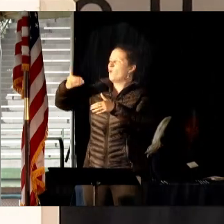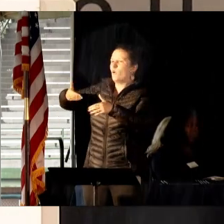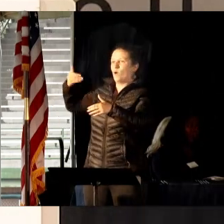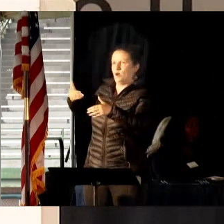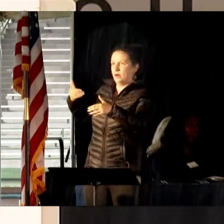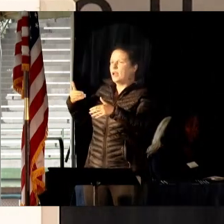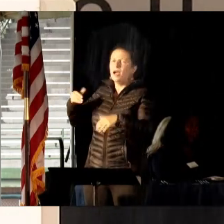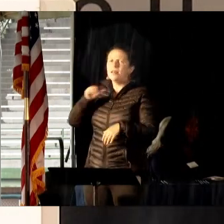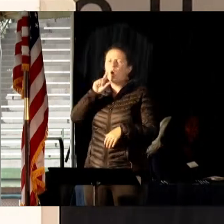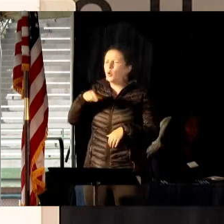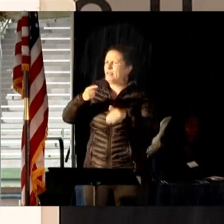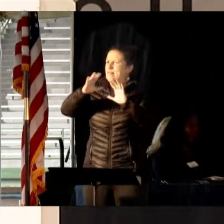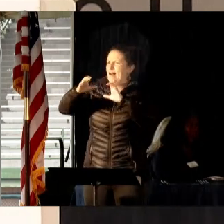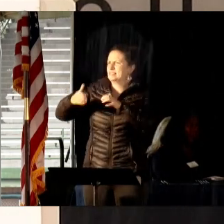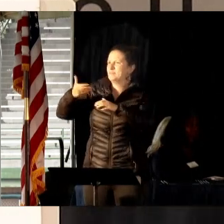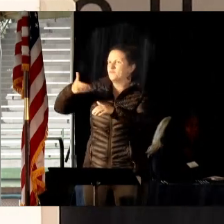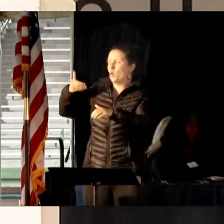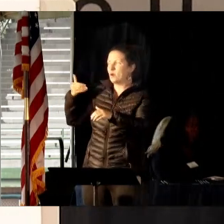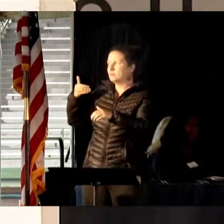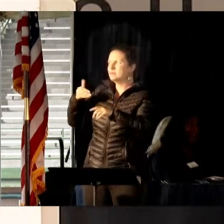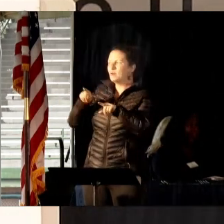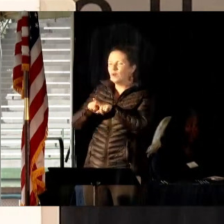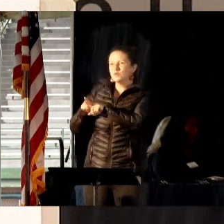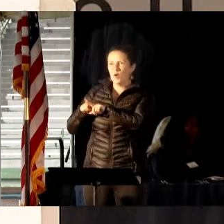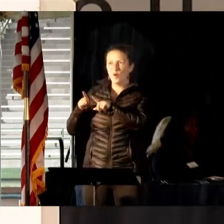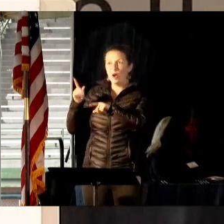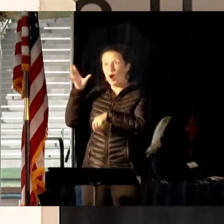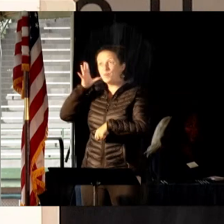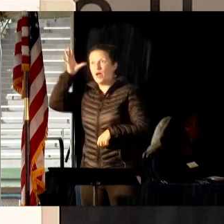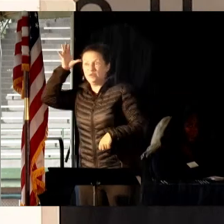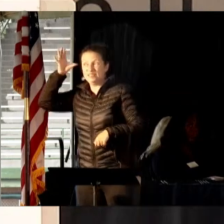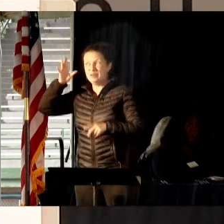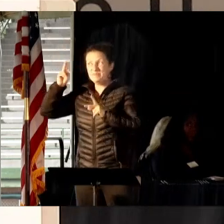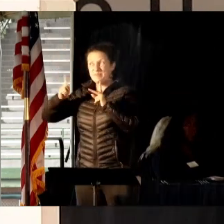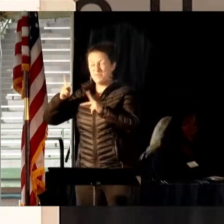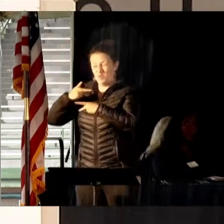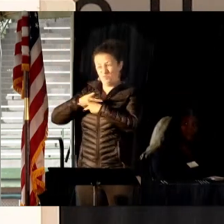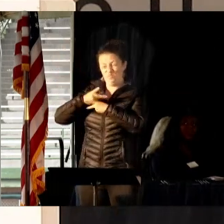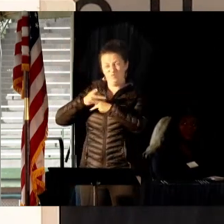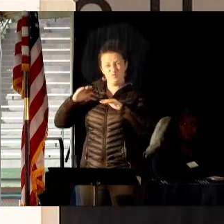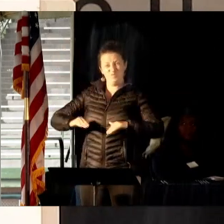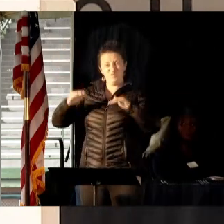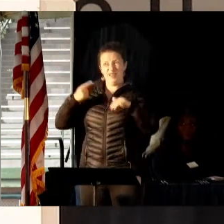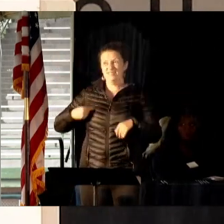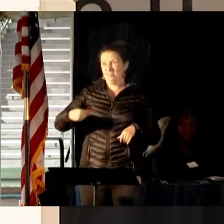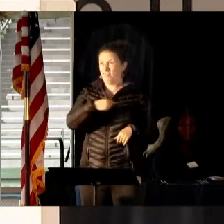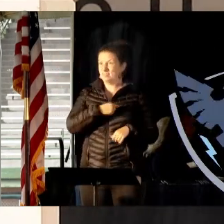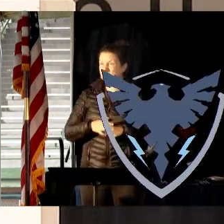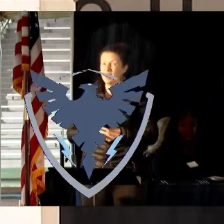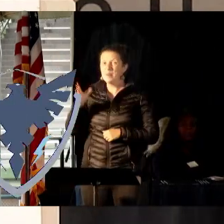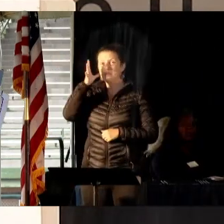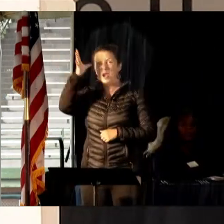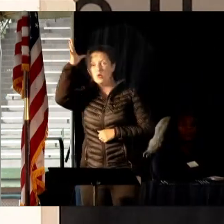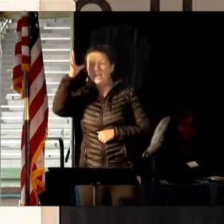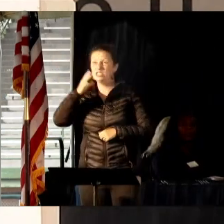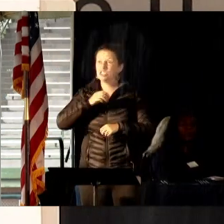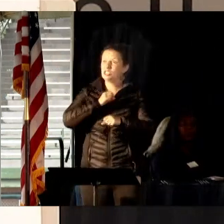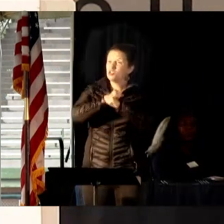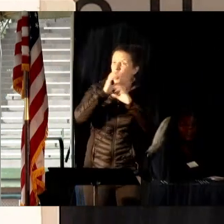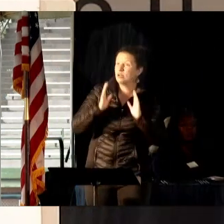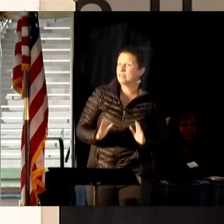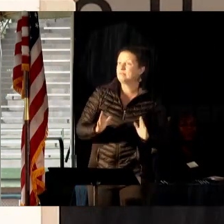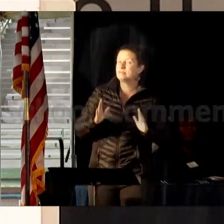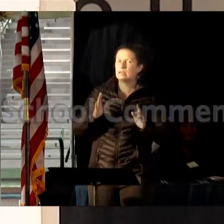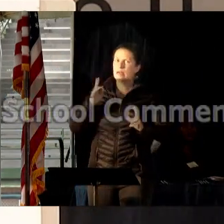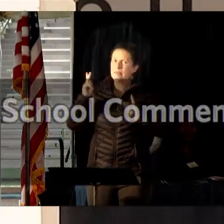further. To those that raised us, to our parents and guardians, They are the foreshadowing of